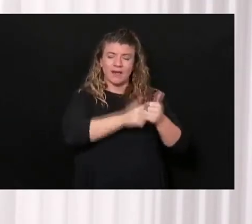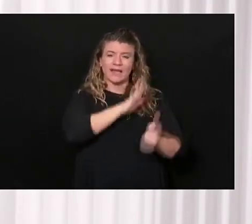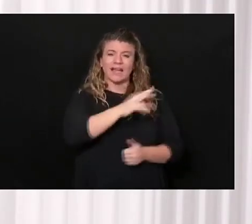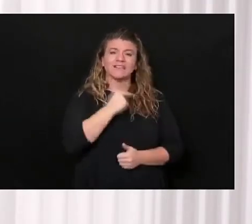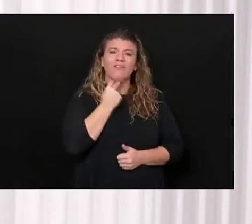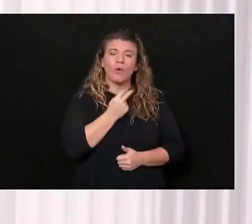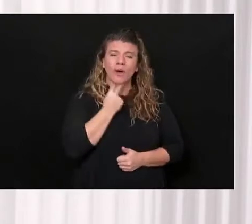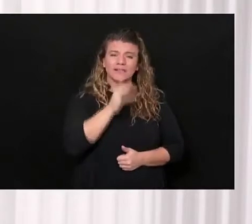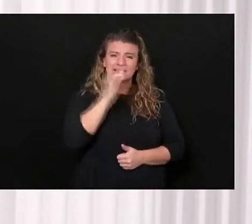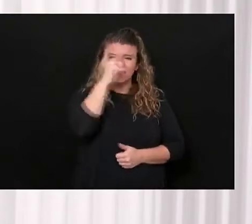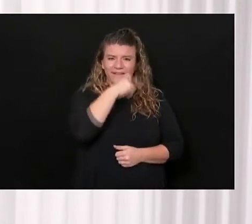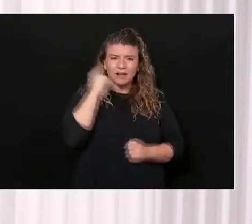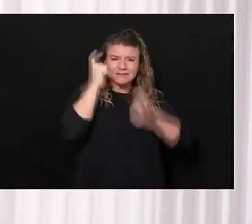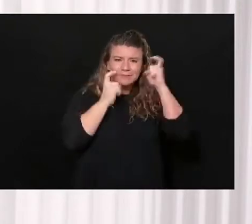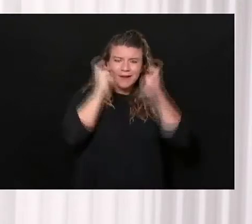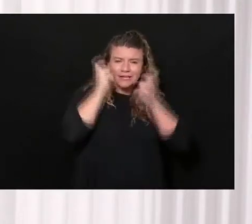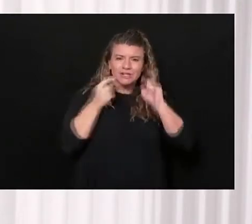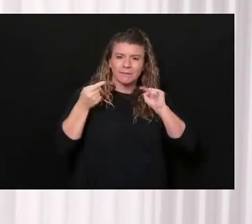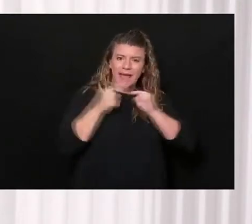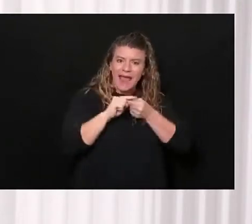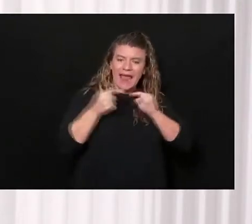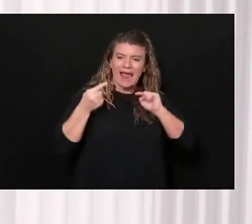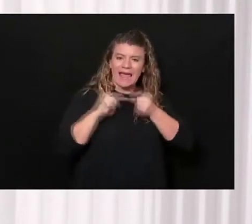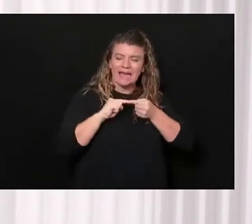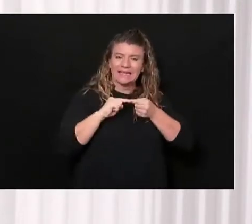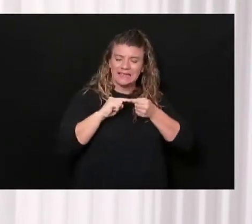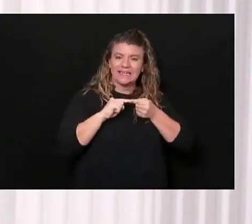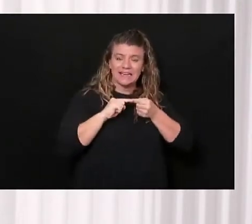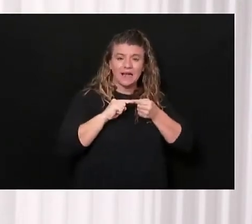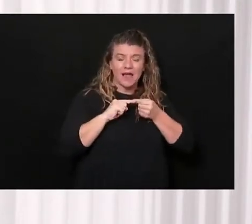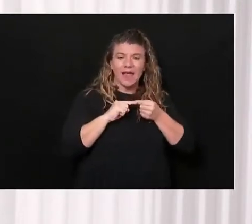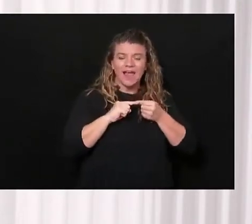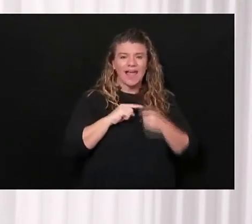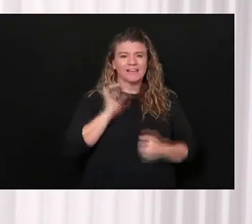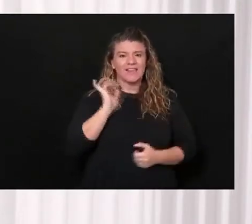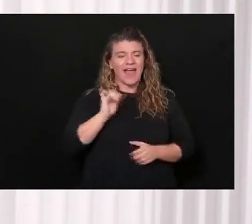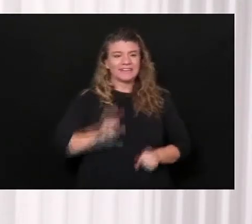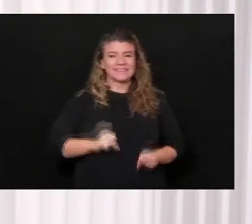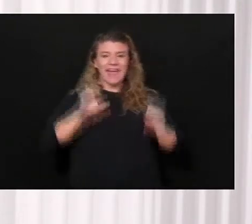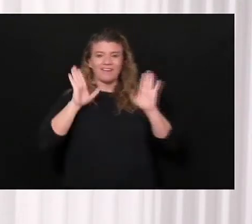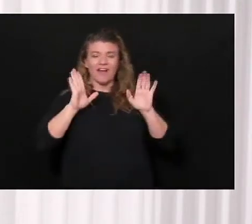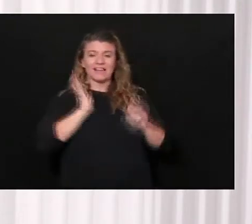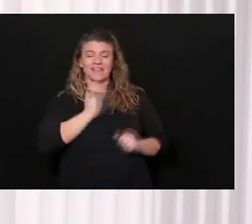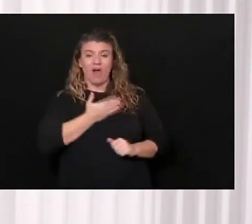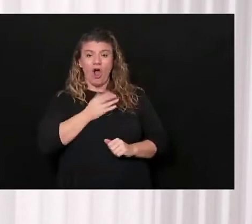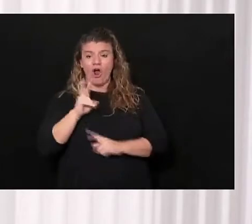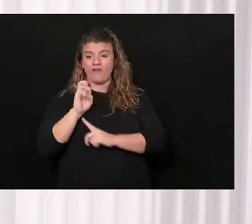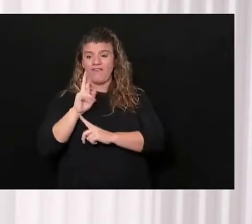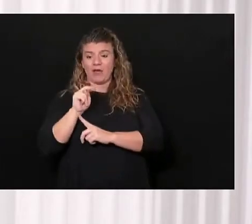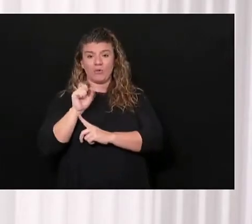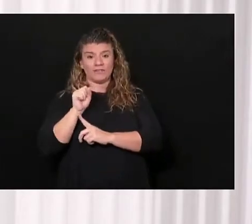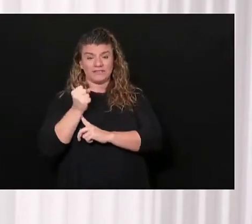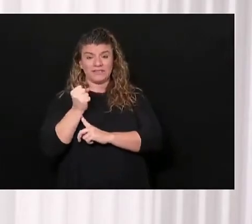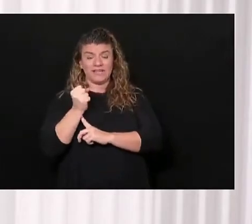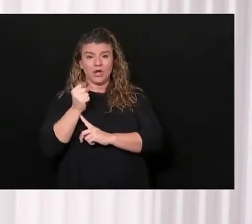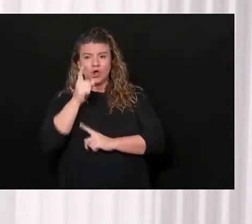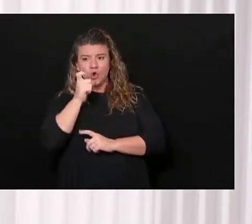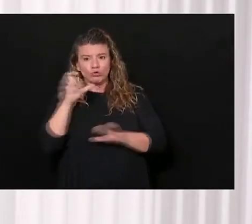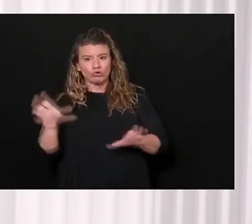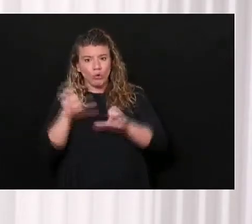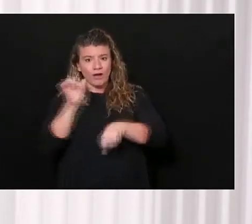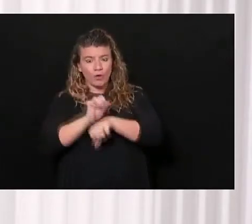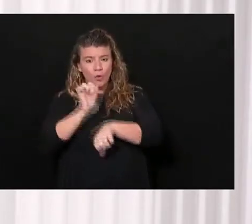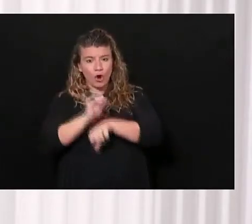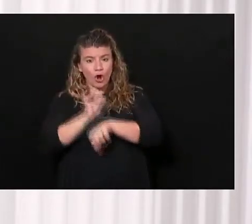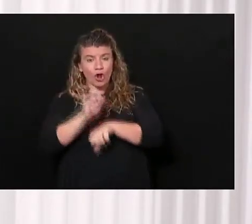extraordinary sacrifice of ordinary people, our veterans, and put those things together as a motivator for